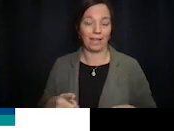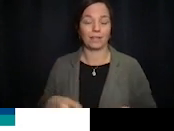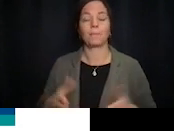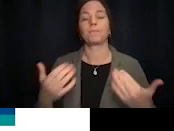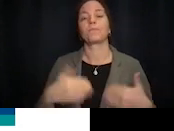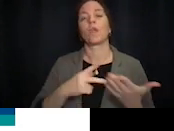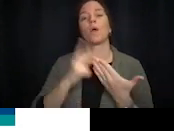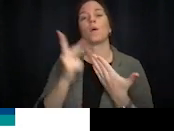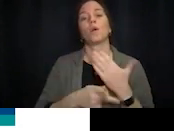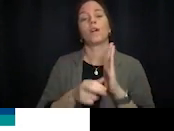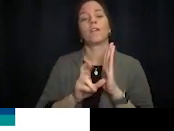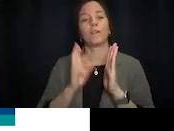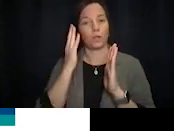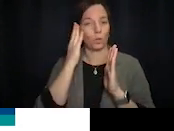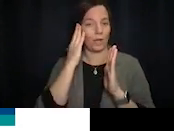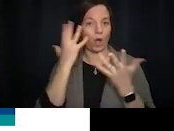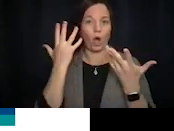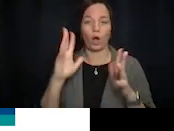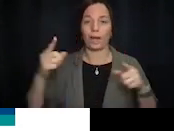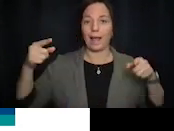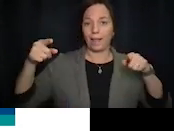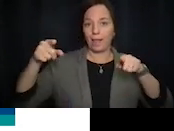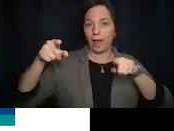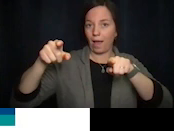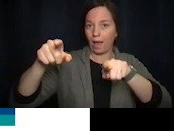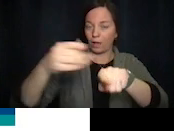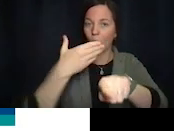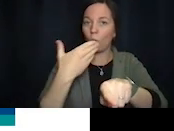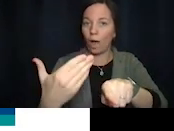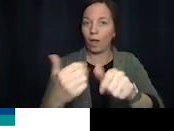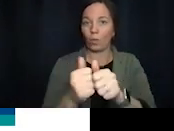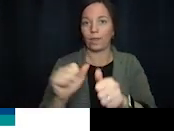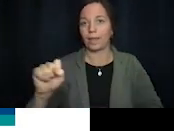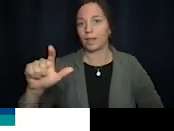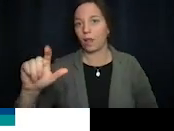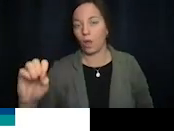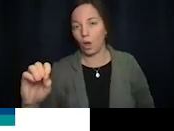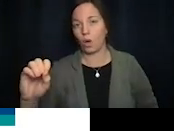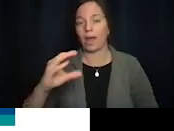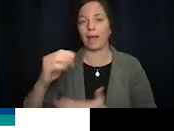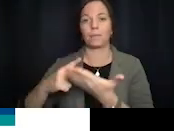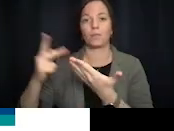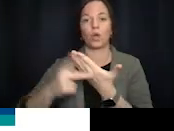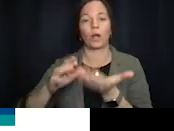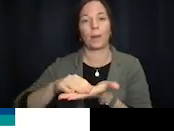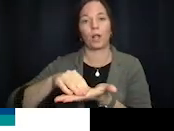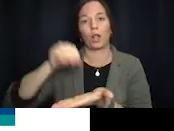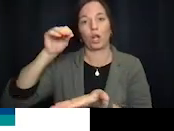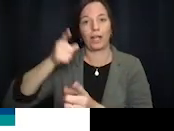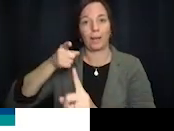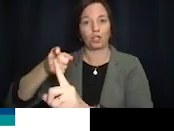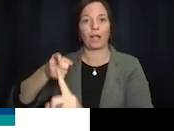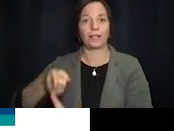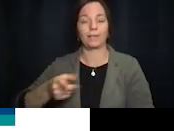we know, is aligned very well with SLOs and program learning objectives. And